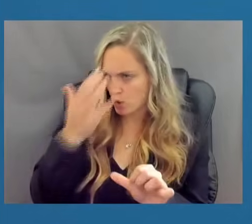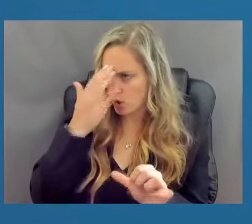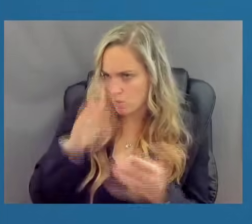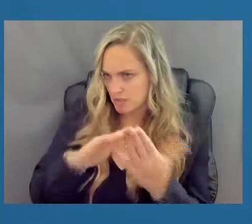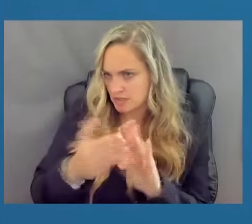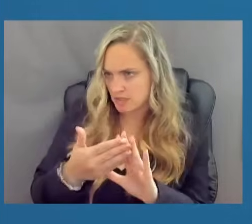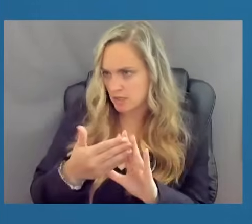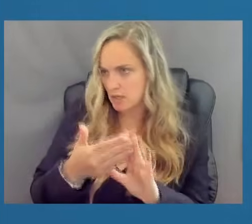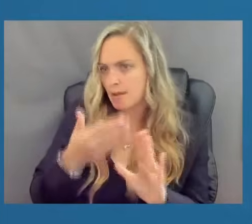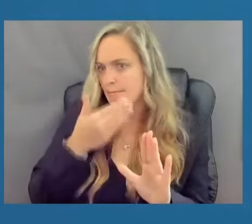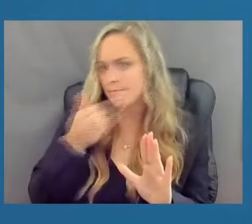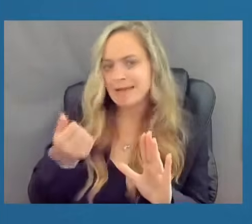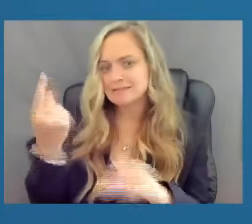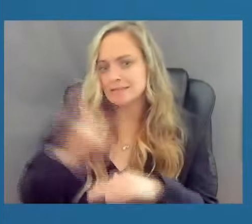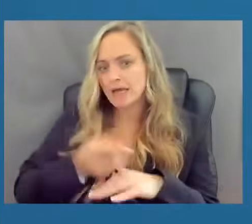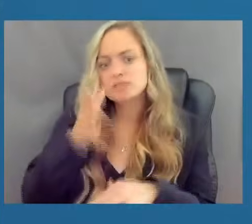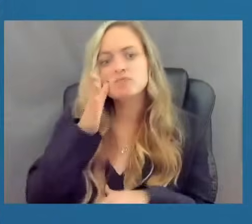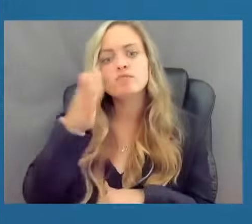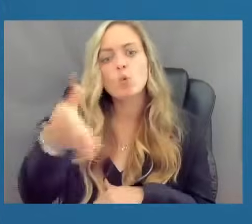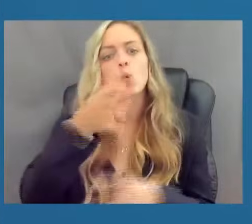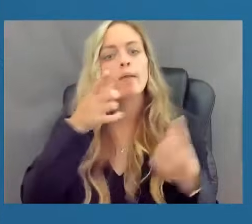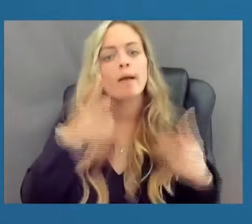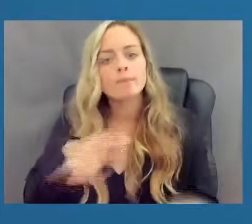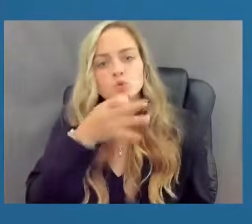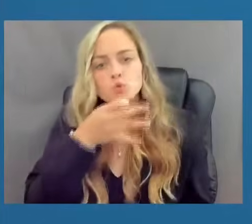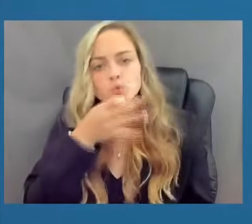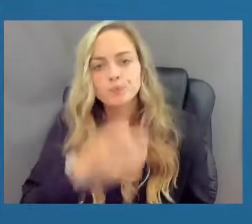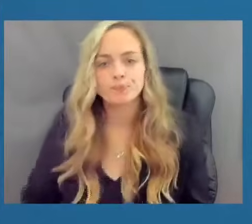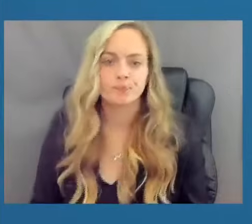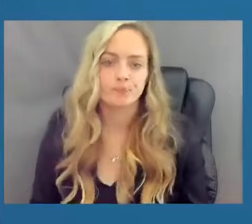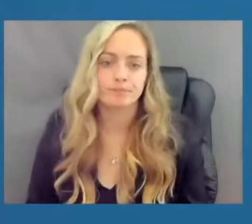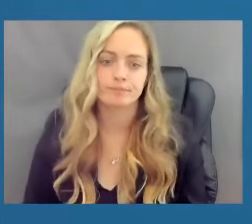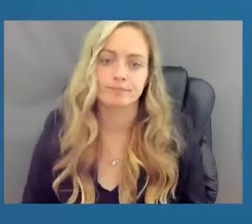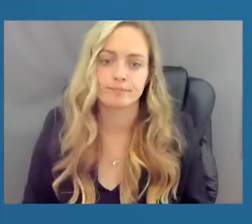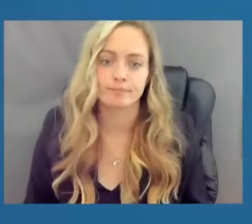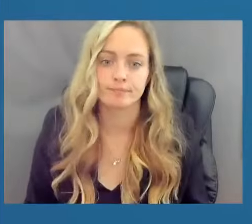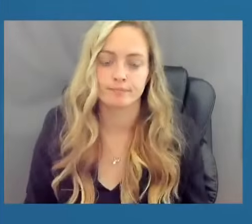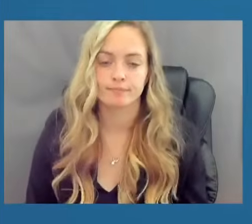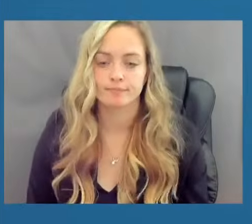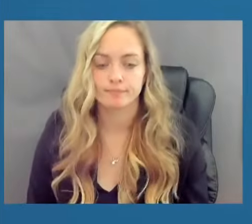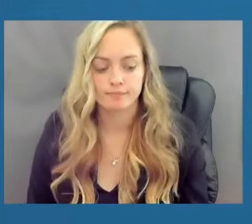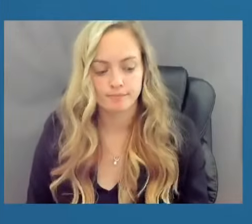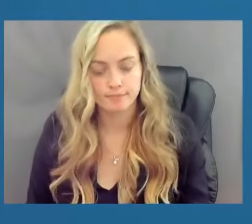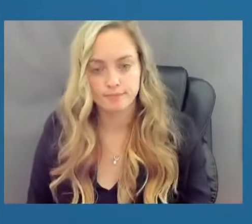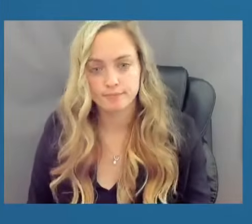days still do lie ahead. So thanks, everybody. Do you have concern about the data being given to